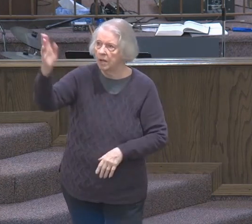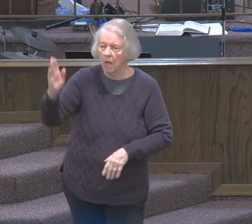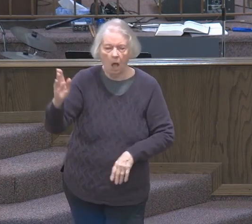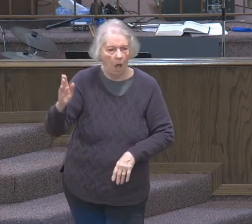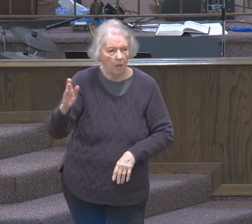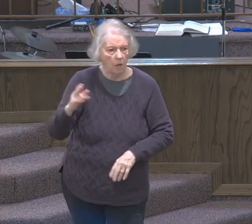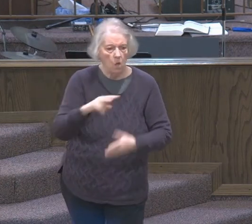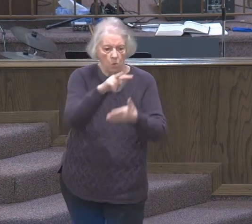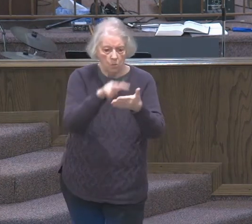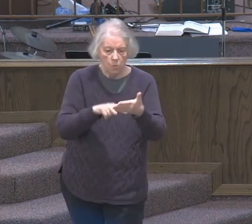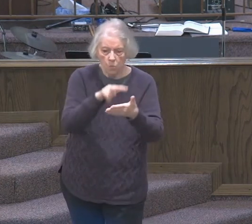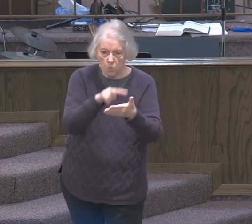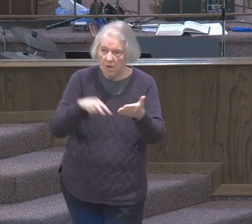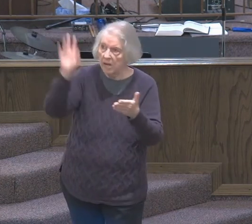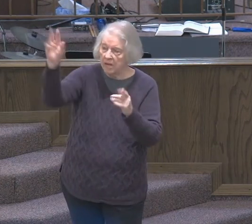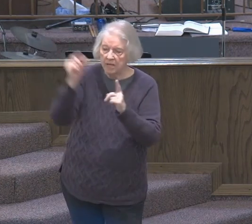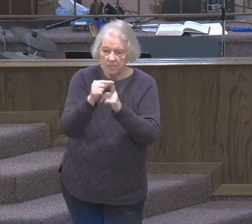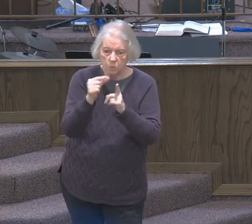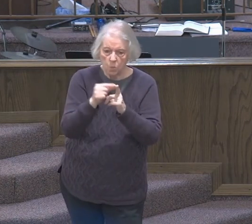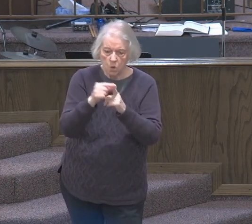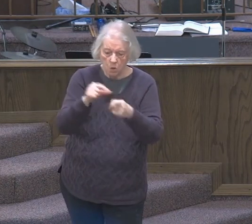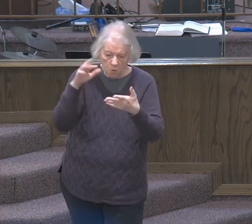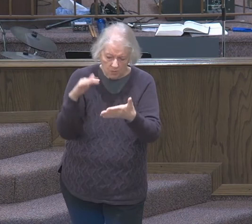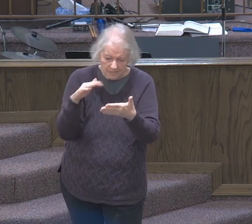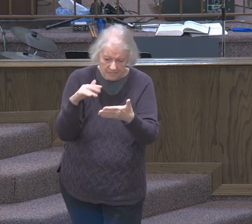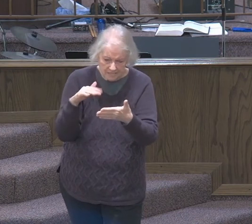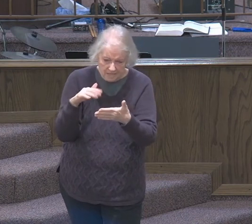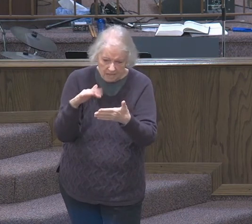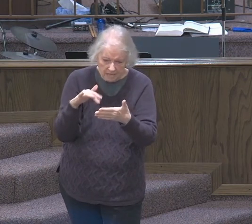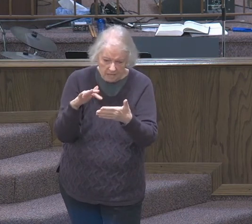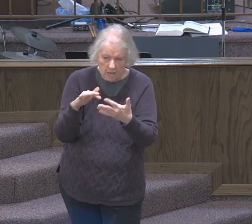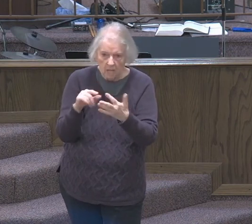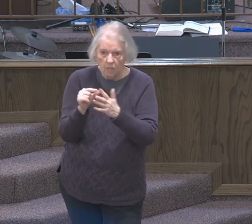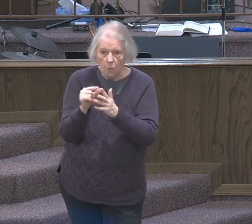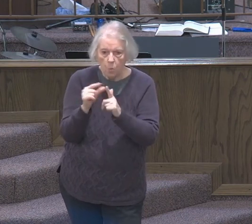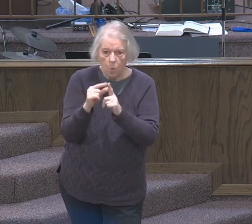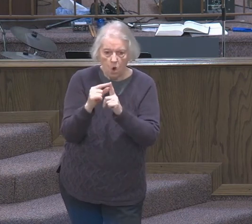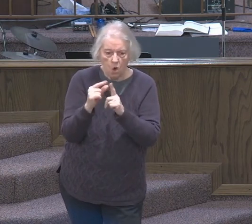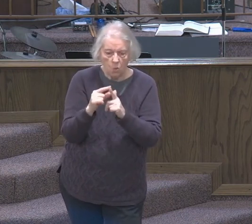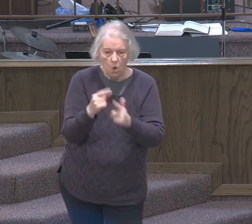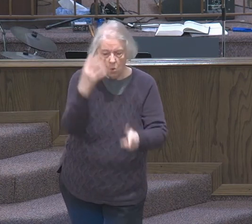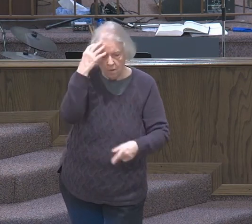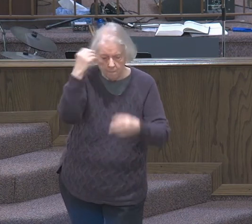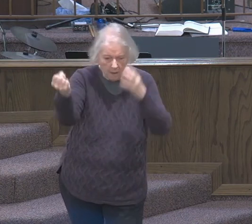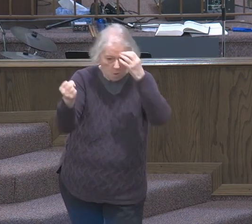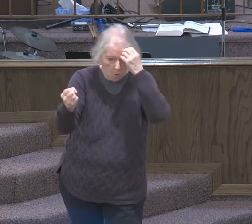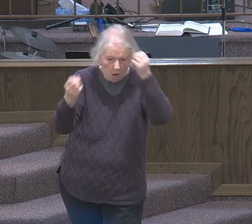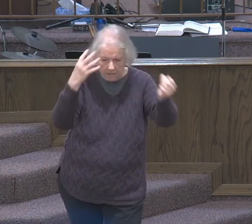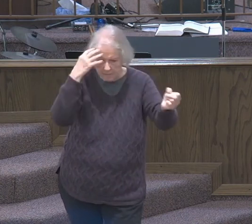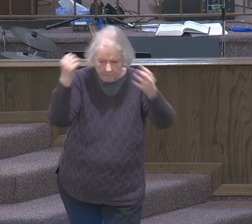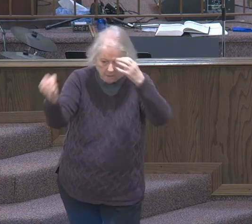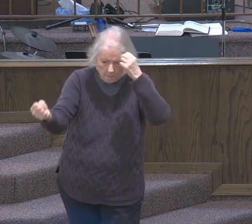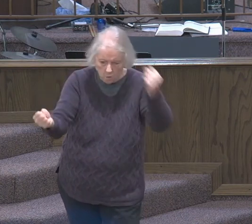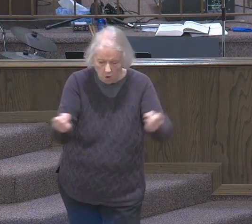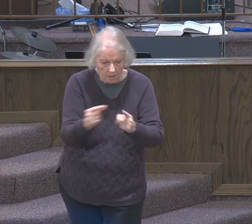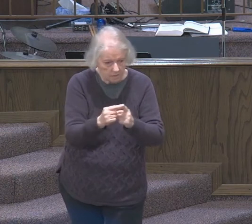we read the word, we study the word, we begin to memorize the word, we begin to meditate on the word, and it